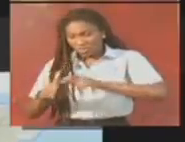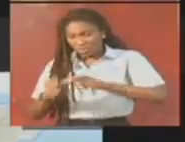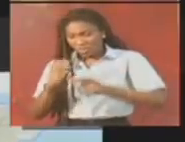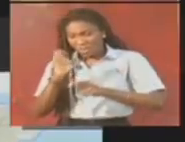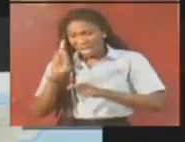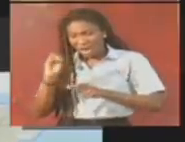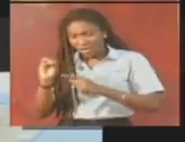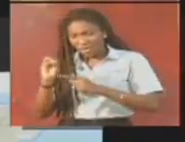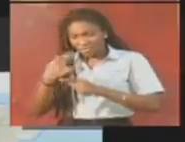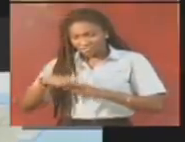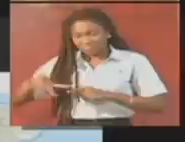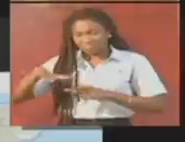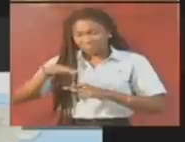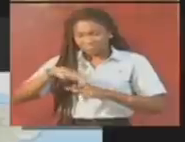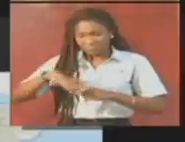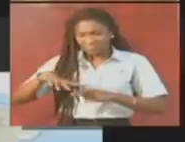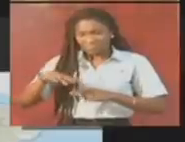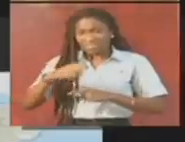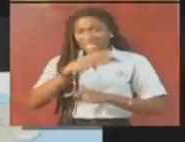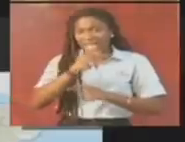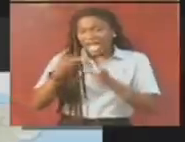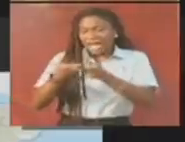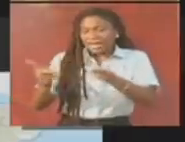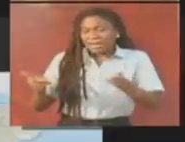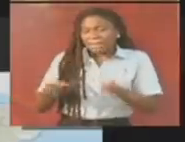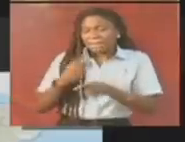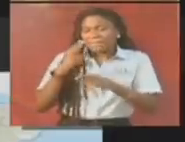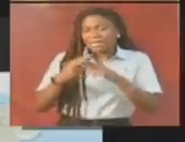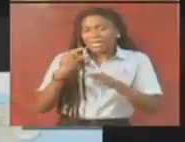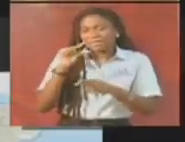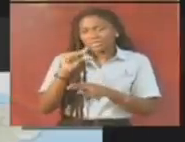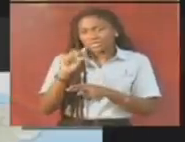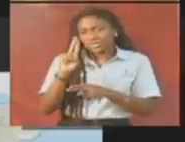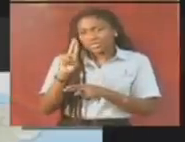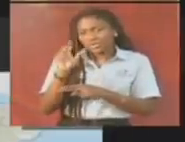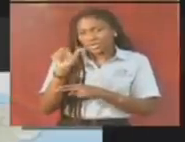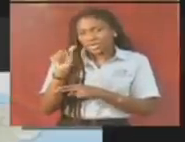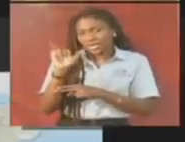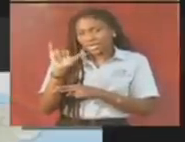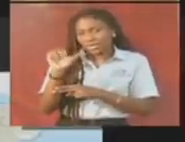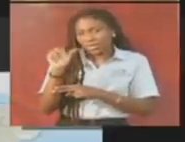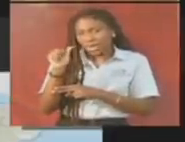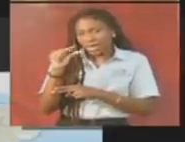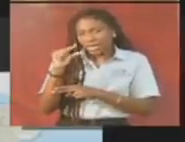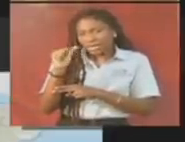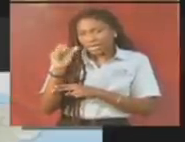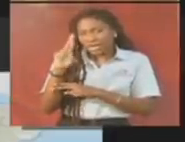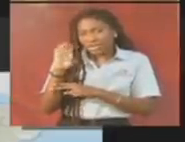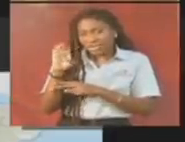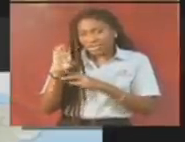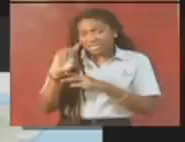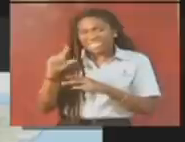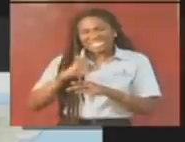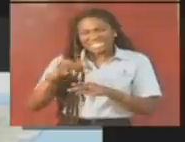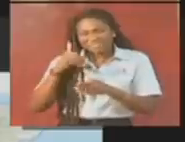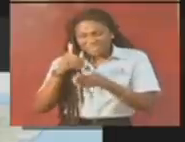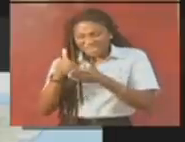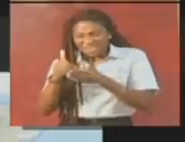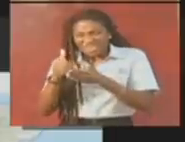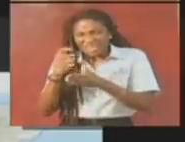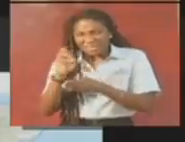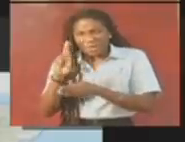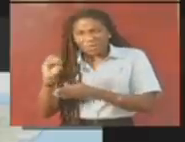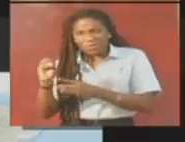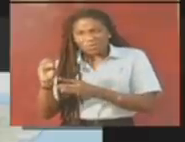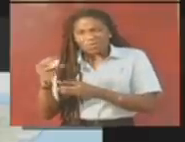to Goyari, so where there's settlement taking place, or that takes place along the road networks, and of course in Sangre Grande and environs